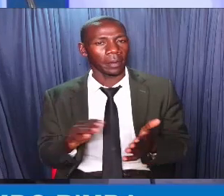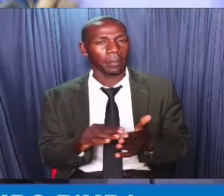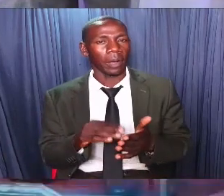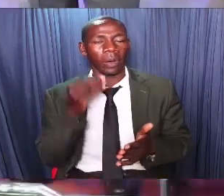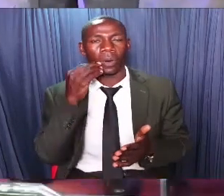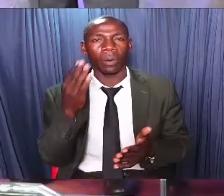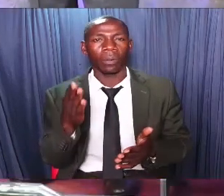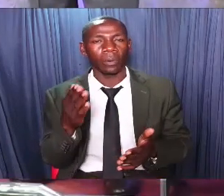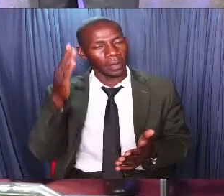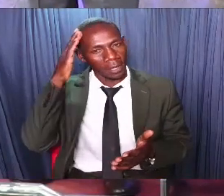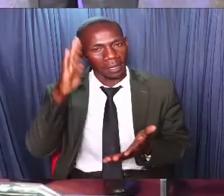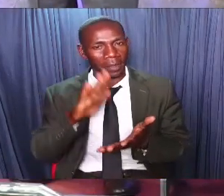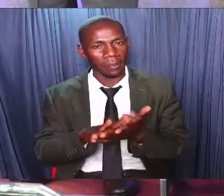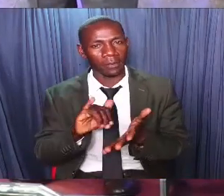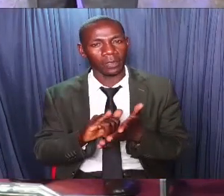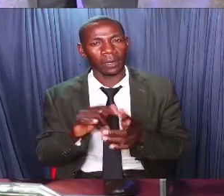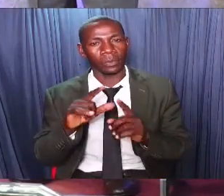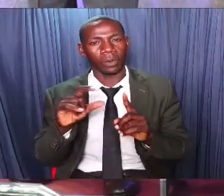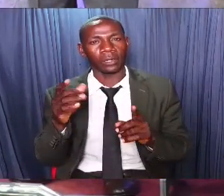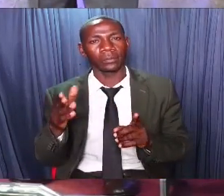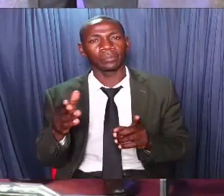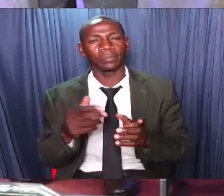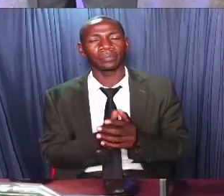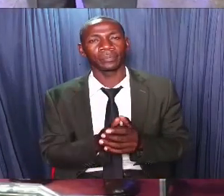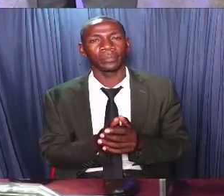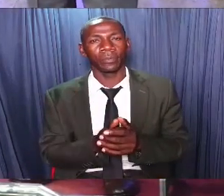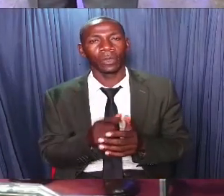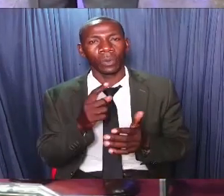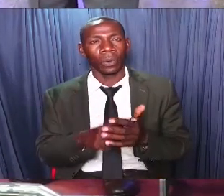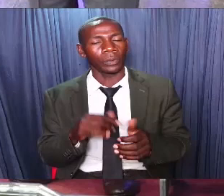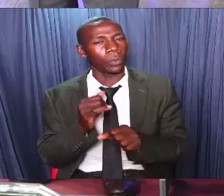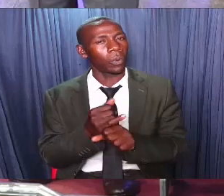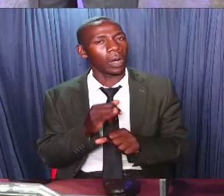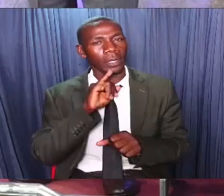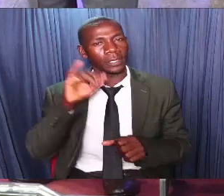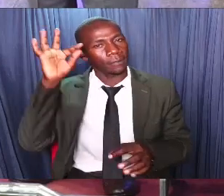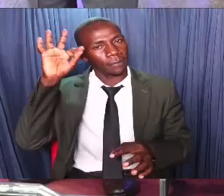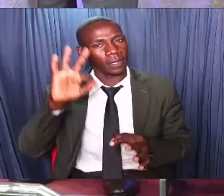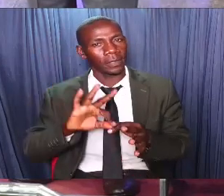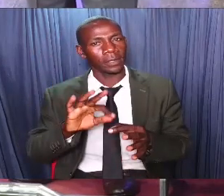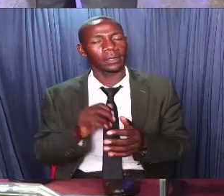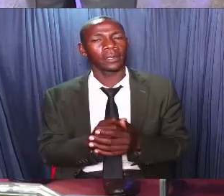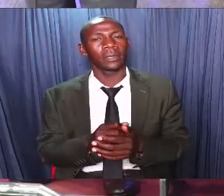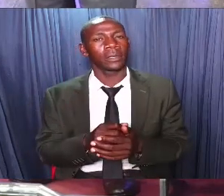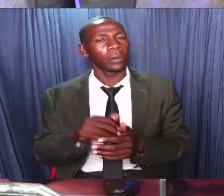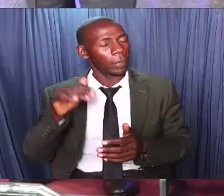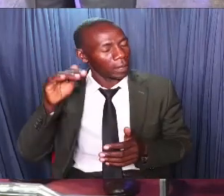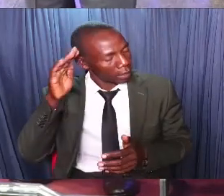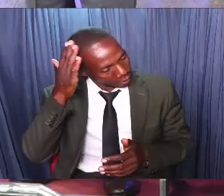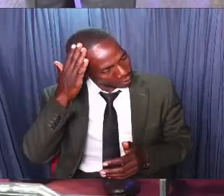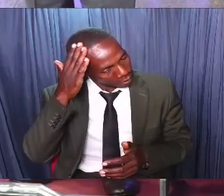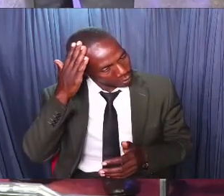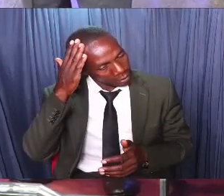left going. Akalisadiki hilo neno. He trusted in the word. Kinachofanya kazi ni imani. What works is faith. Kutii.